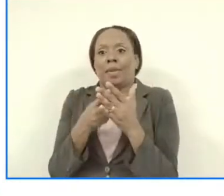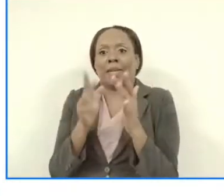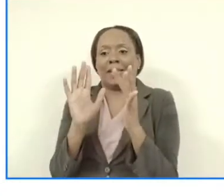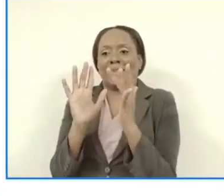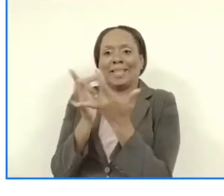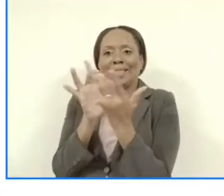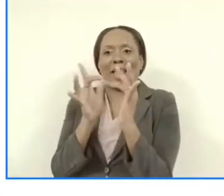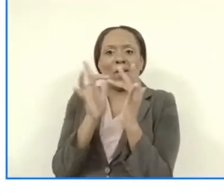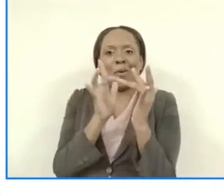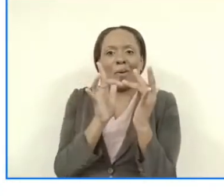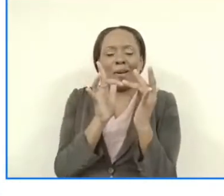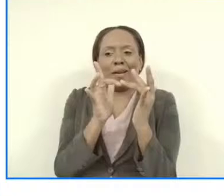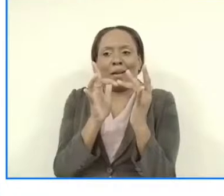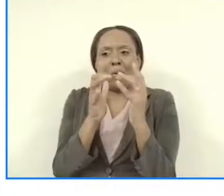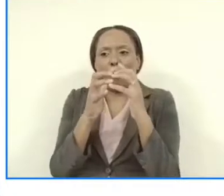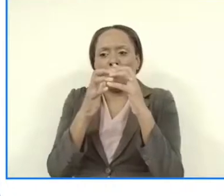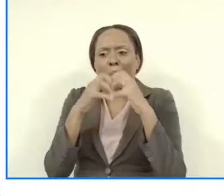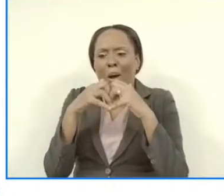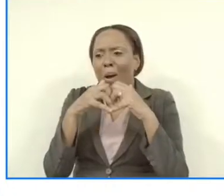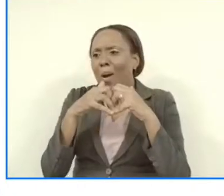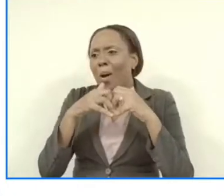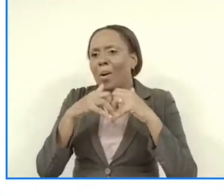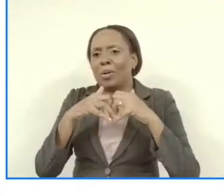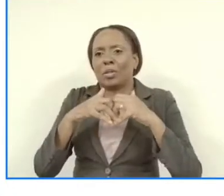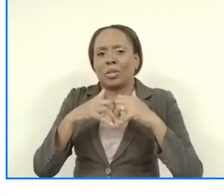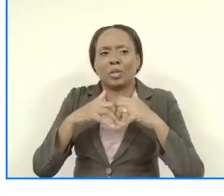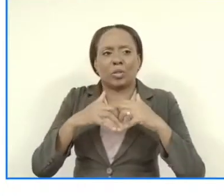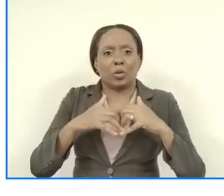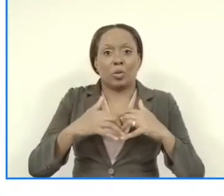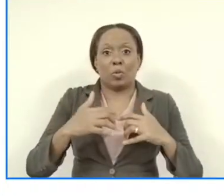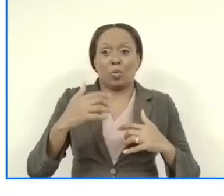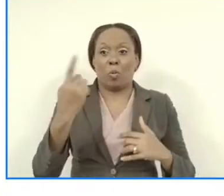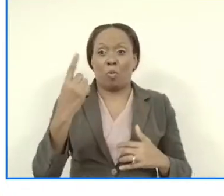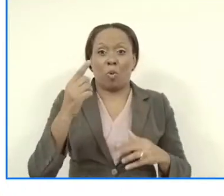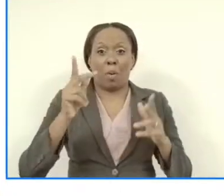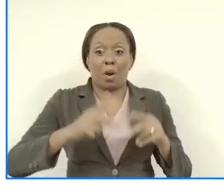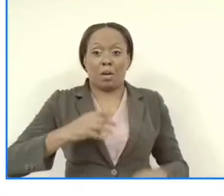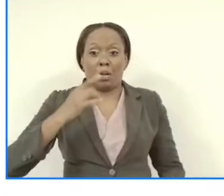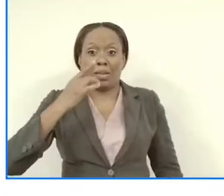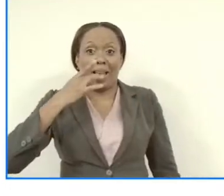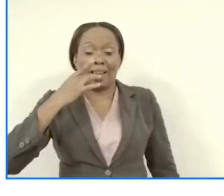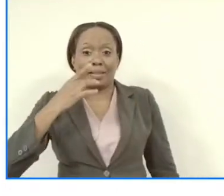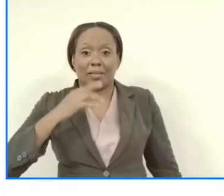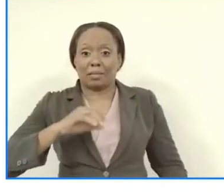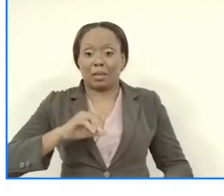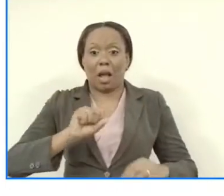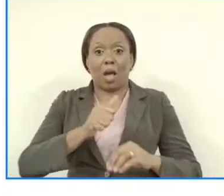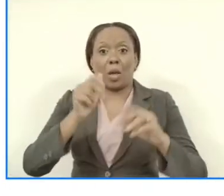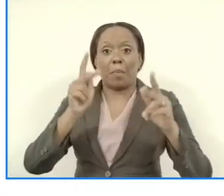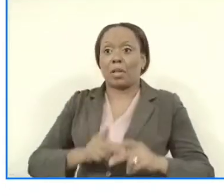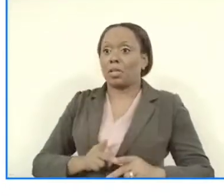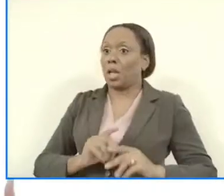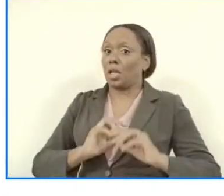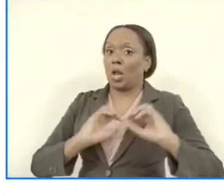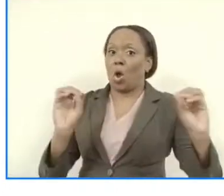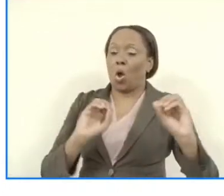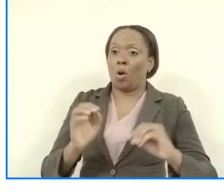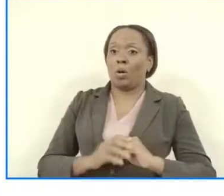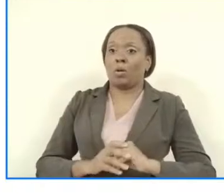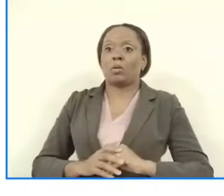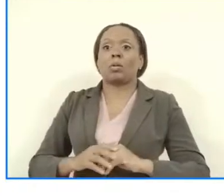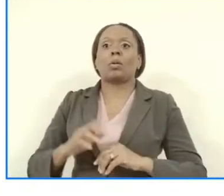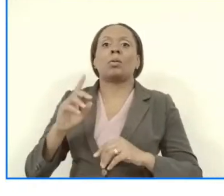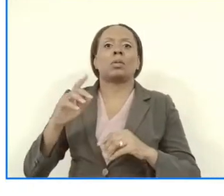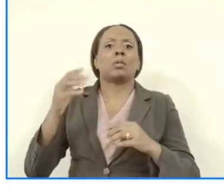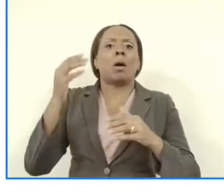or the rest of the feeder. And so during a storm, what quite often happens is there's debris flying